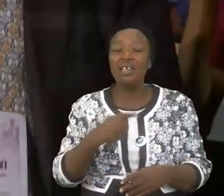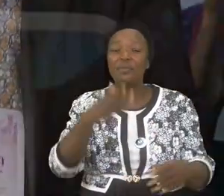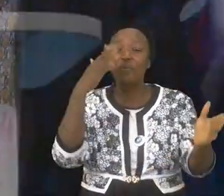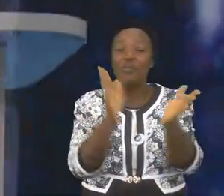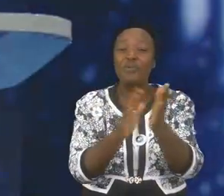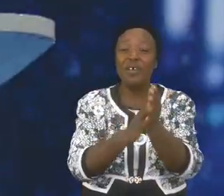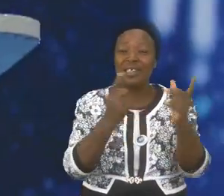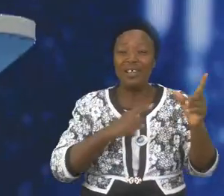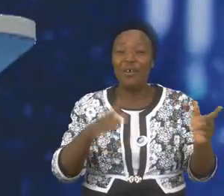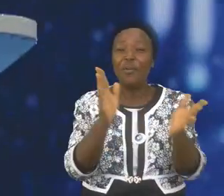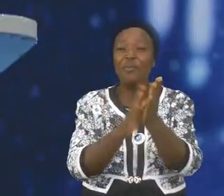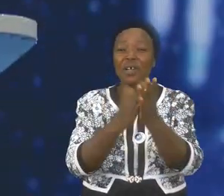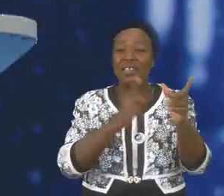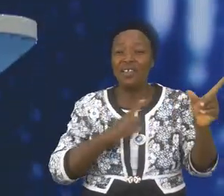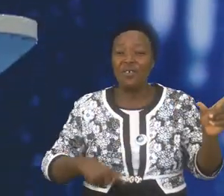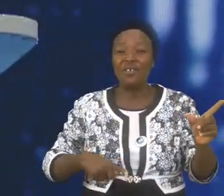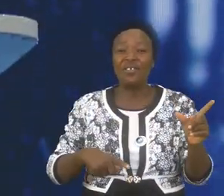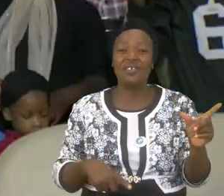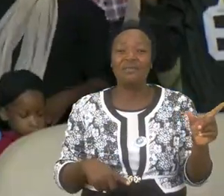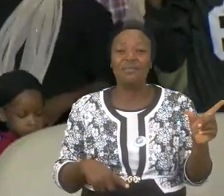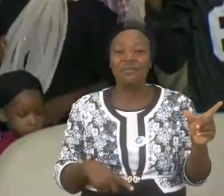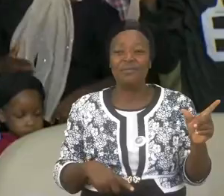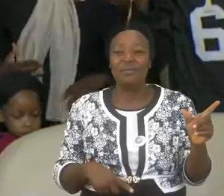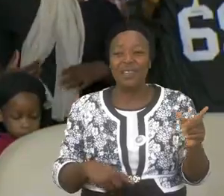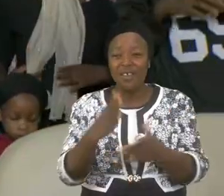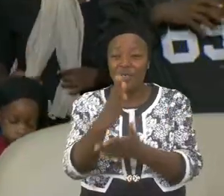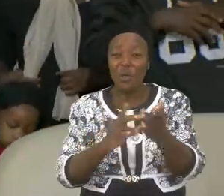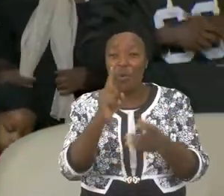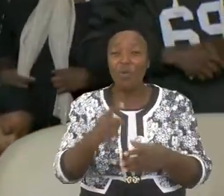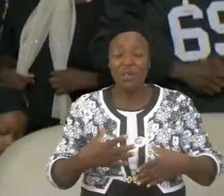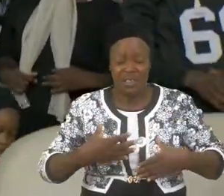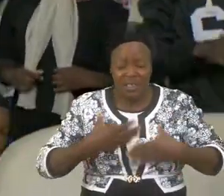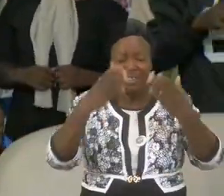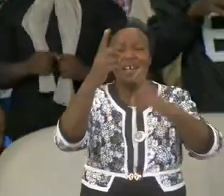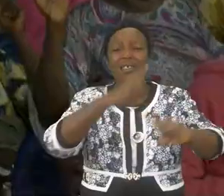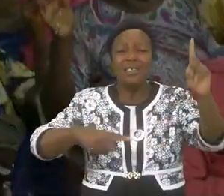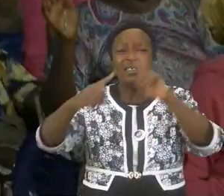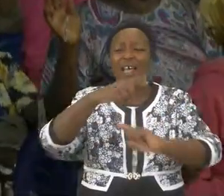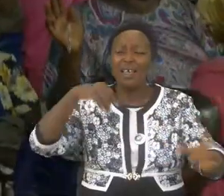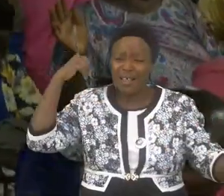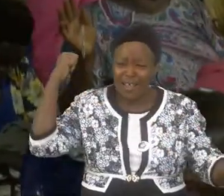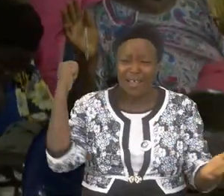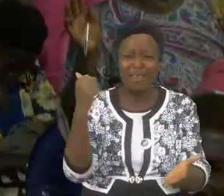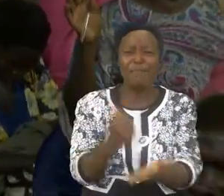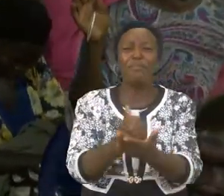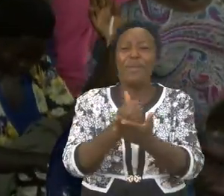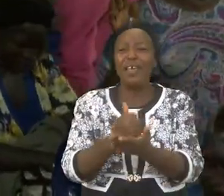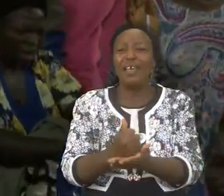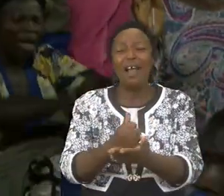Somebody shout, amen. Another amen.